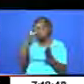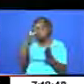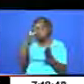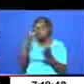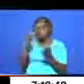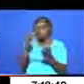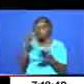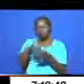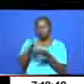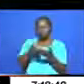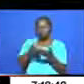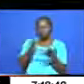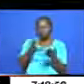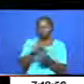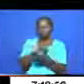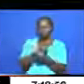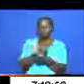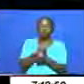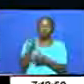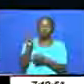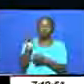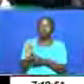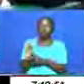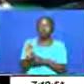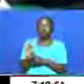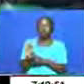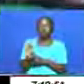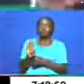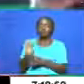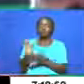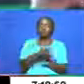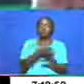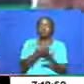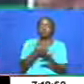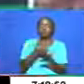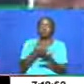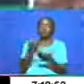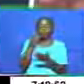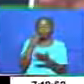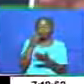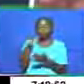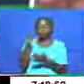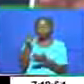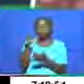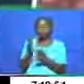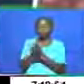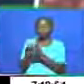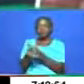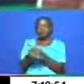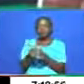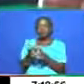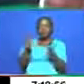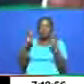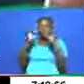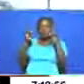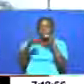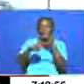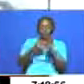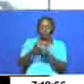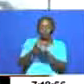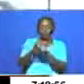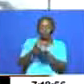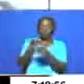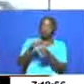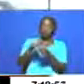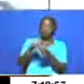zaidi katika kuzuia kifua kikuu ili kuangamiza ugonjwa huo humu nchini. Kauli mbiu ya mwaka huu ilikuwa wekeza ili